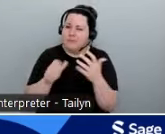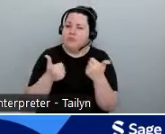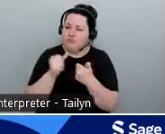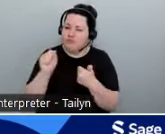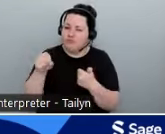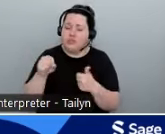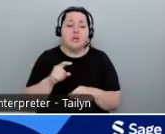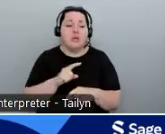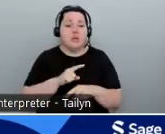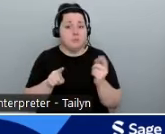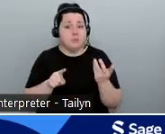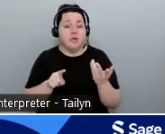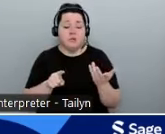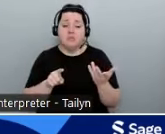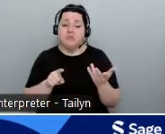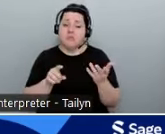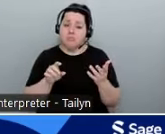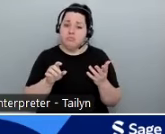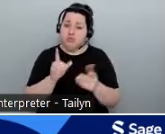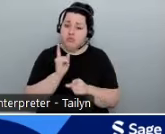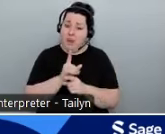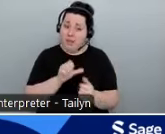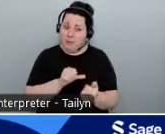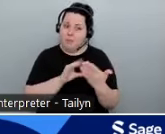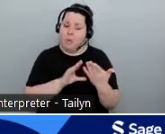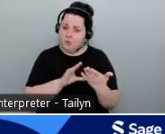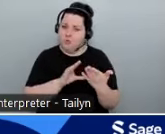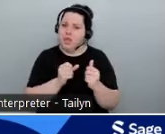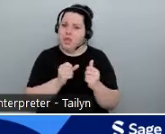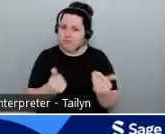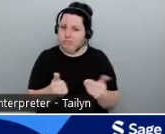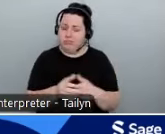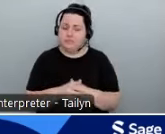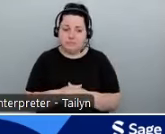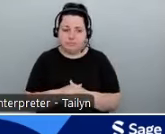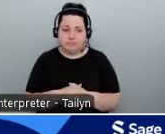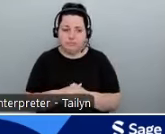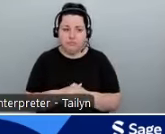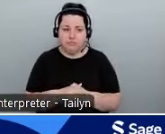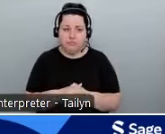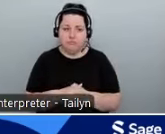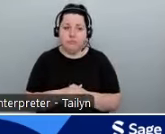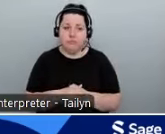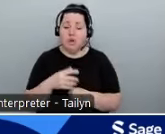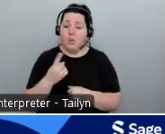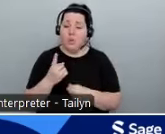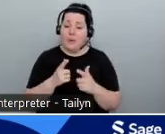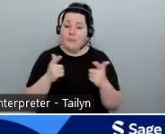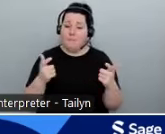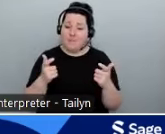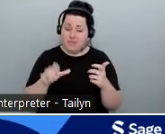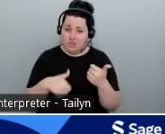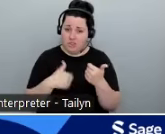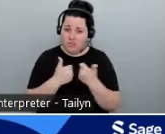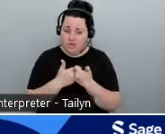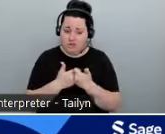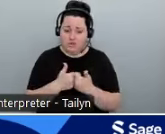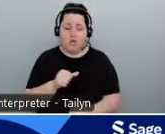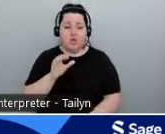can be overcome with the right approach. One major challenge is condensing your